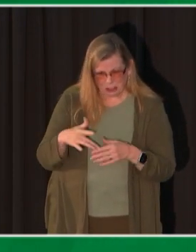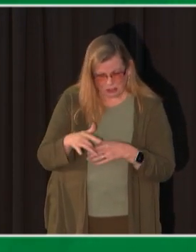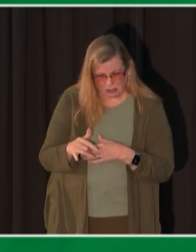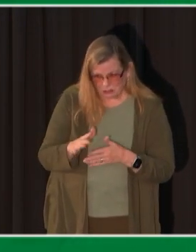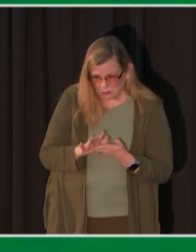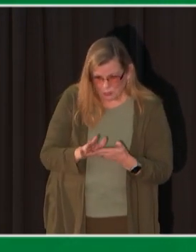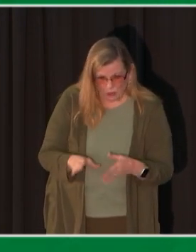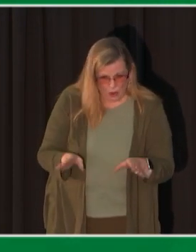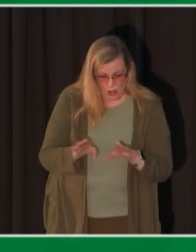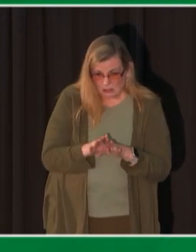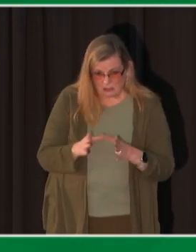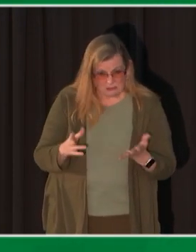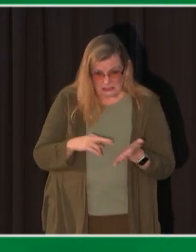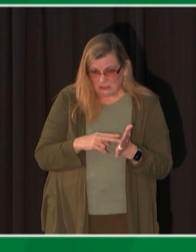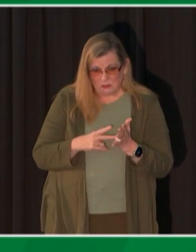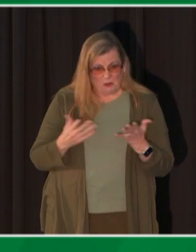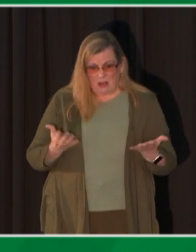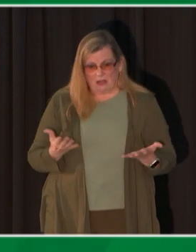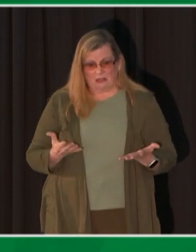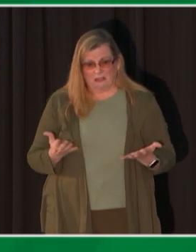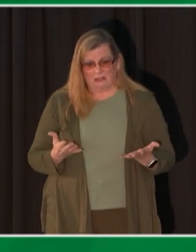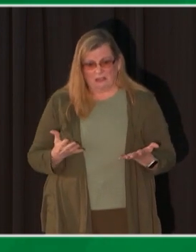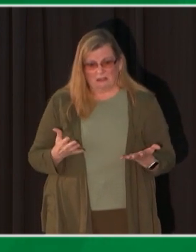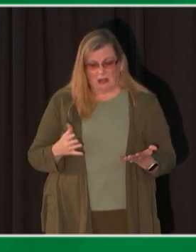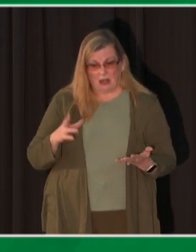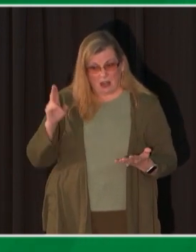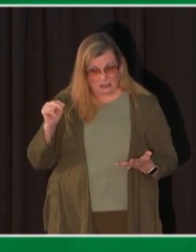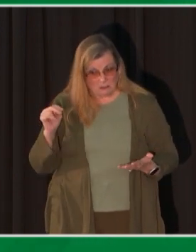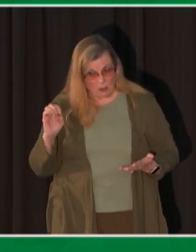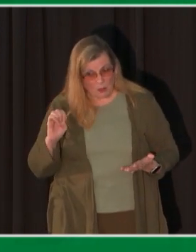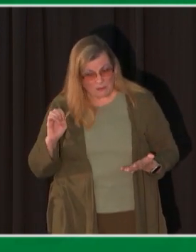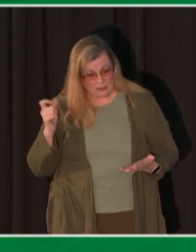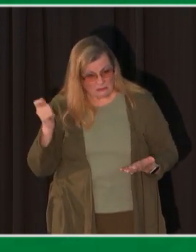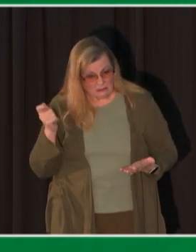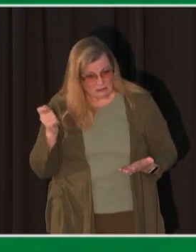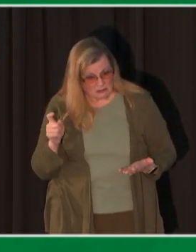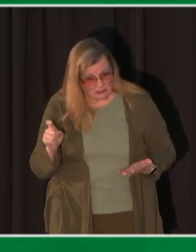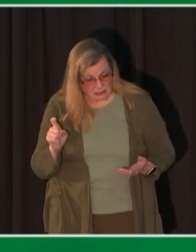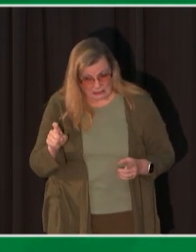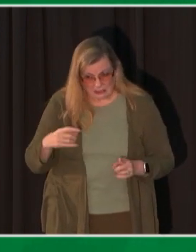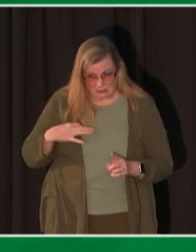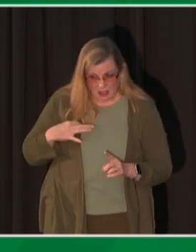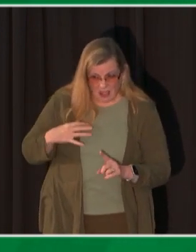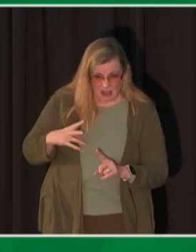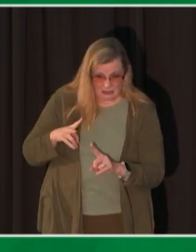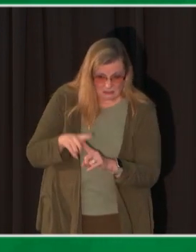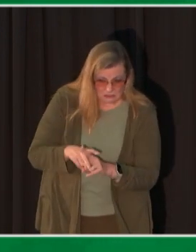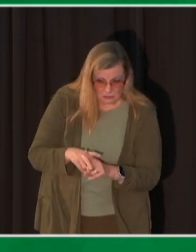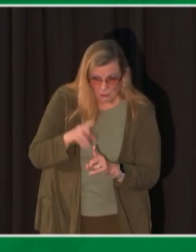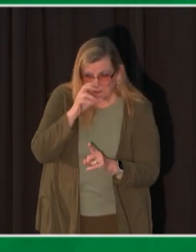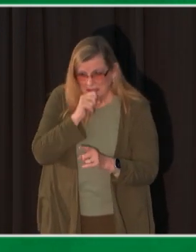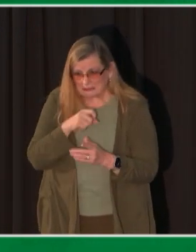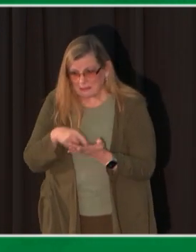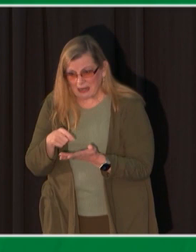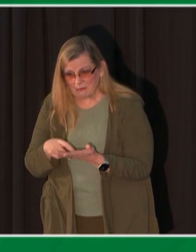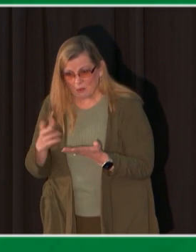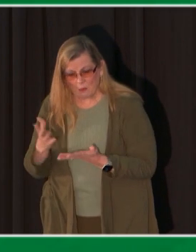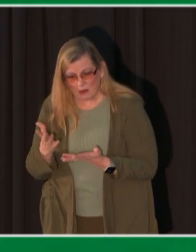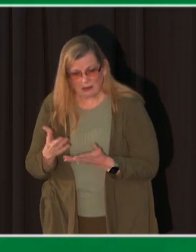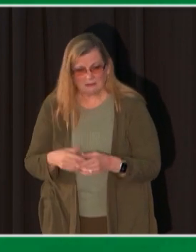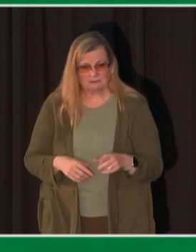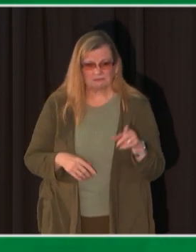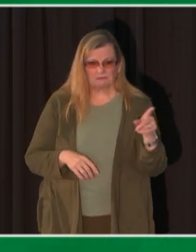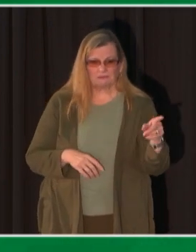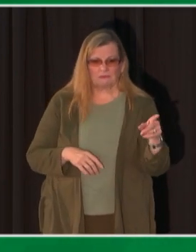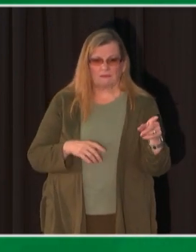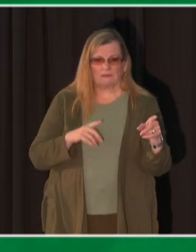unemployed earlier or missing any paychecks because of that? Chancellor. So our teachers are paid